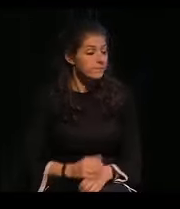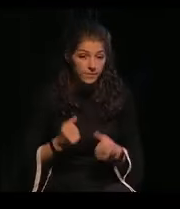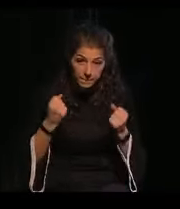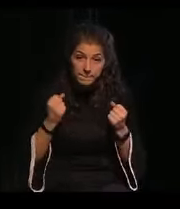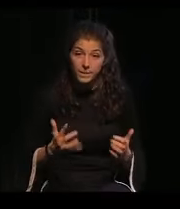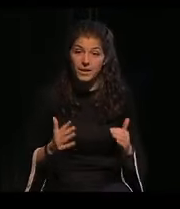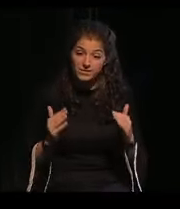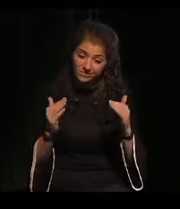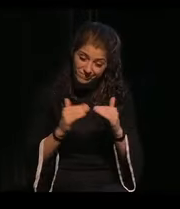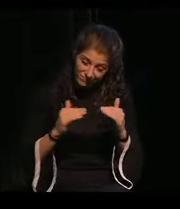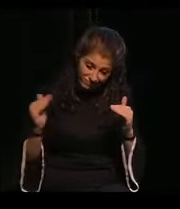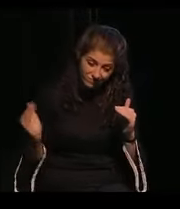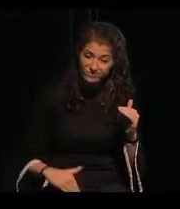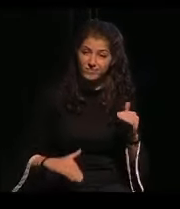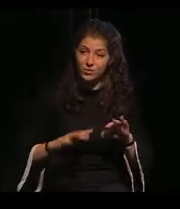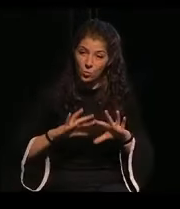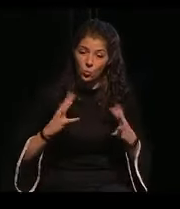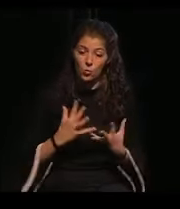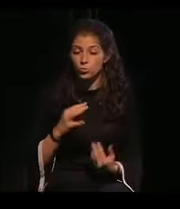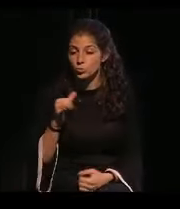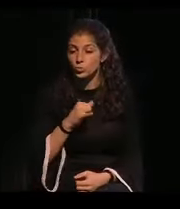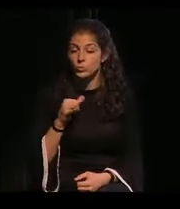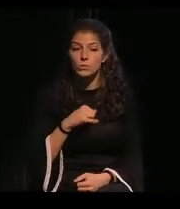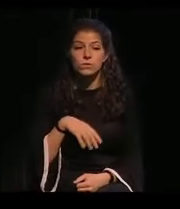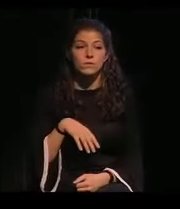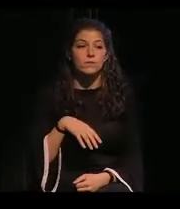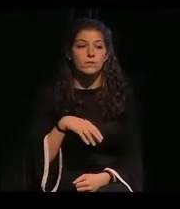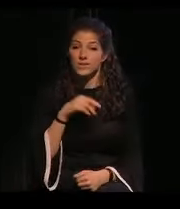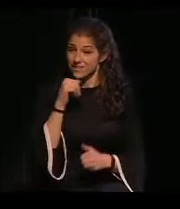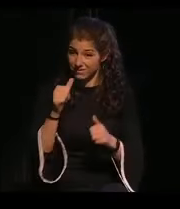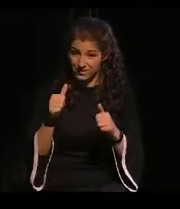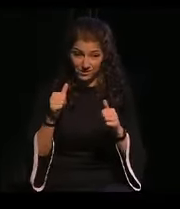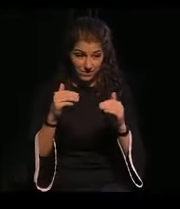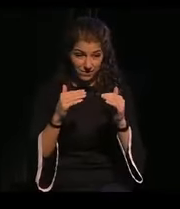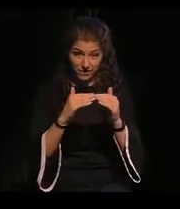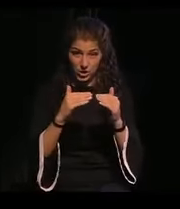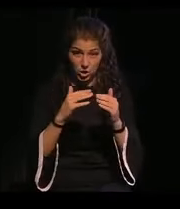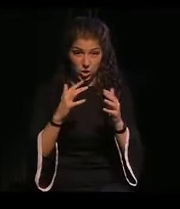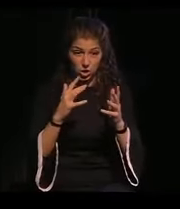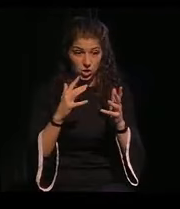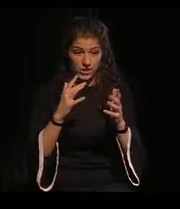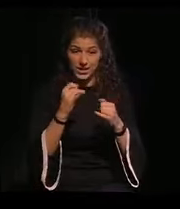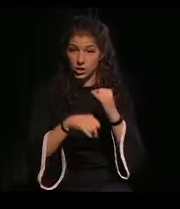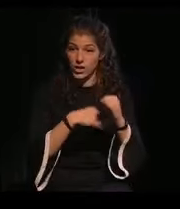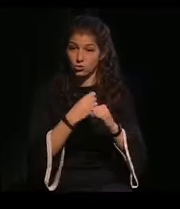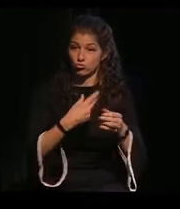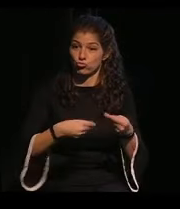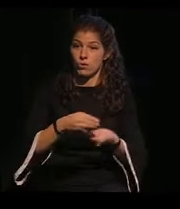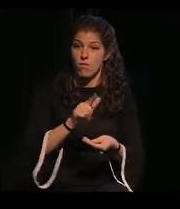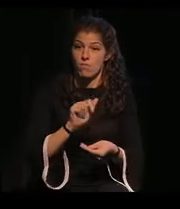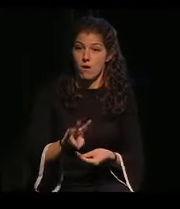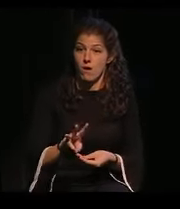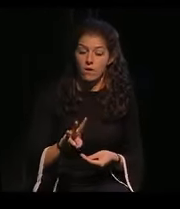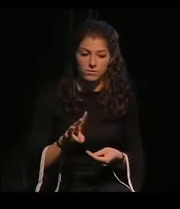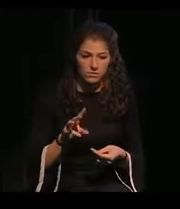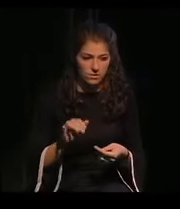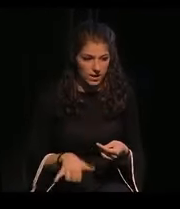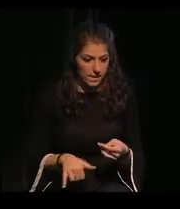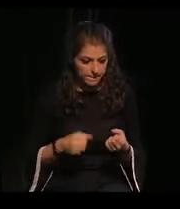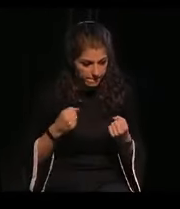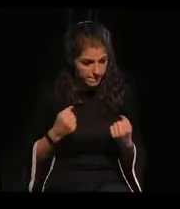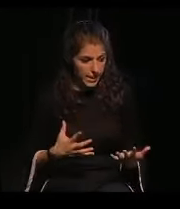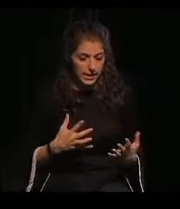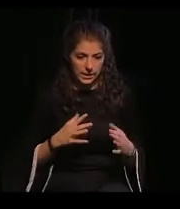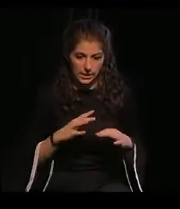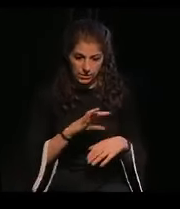many injustices in the world, unfair international trade laws that keep many